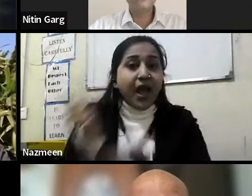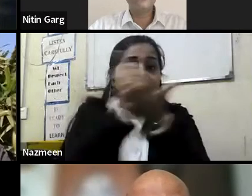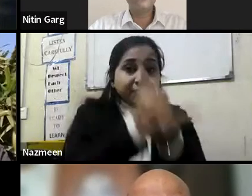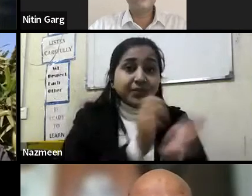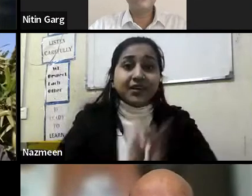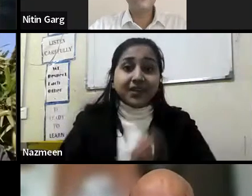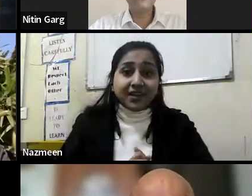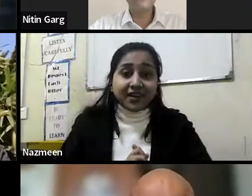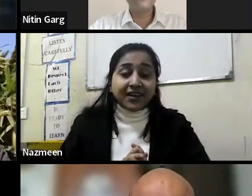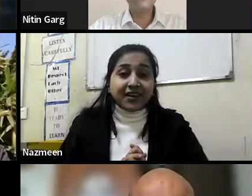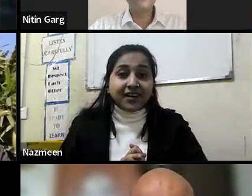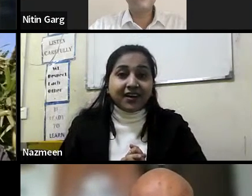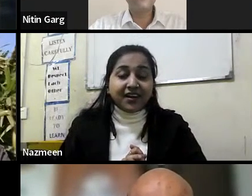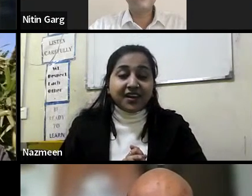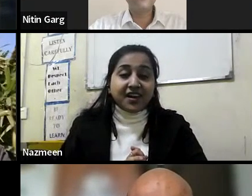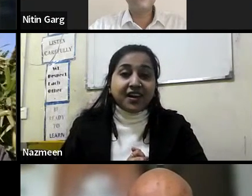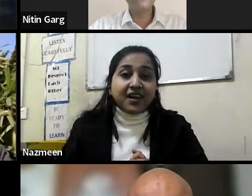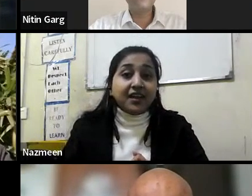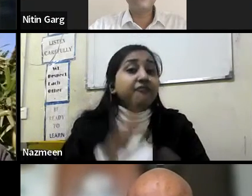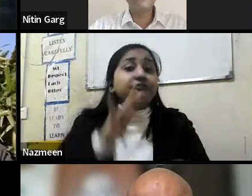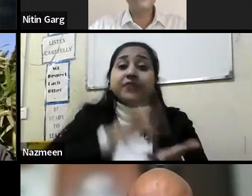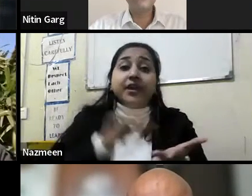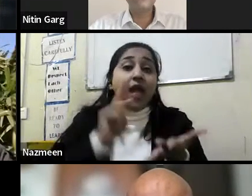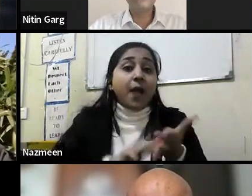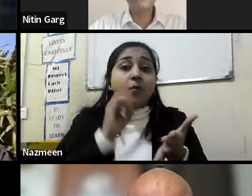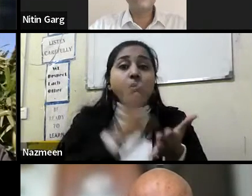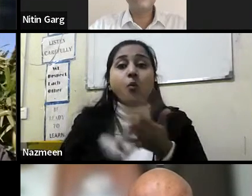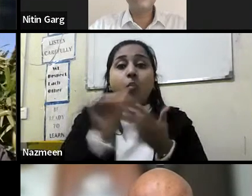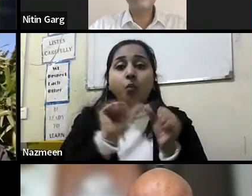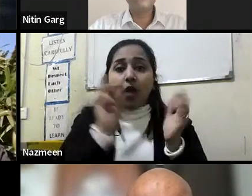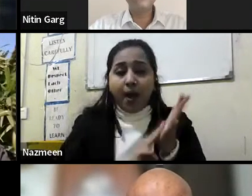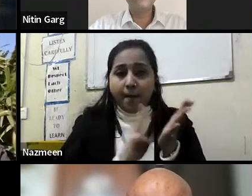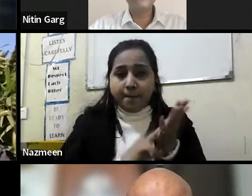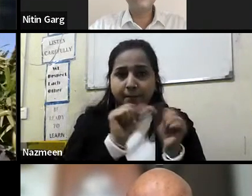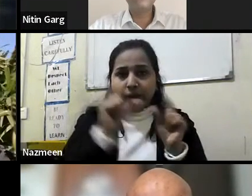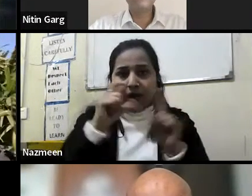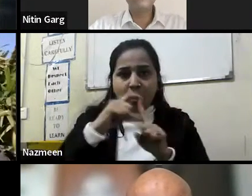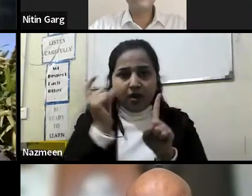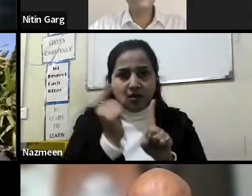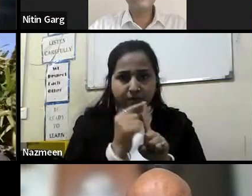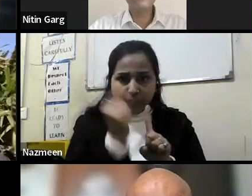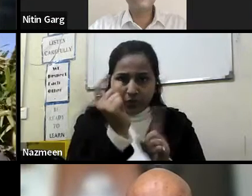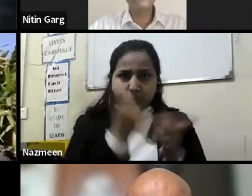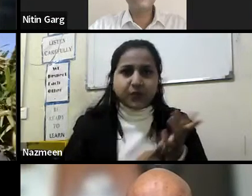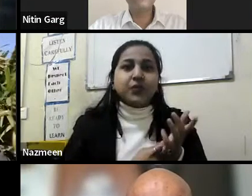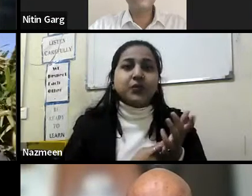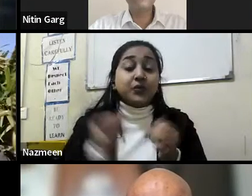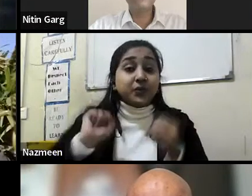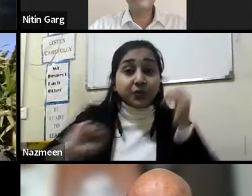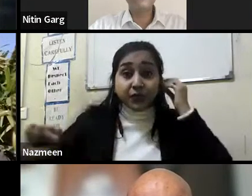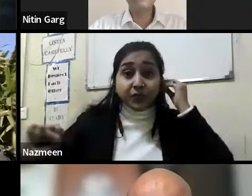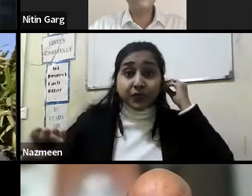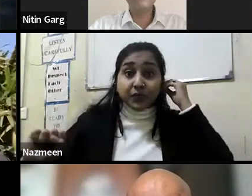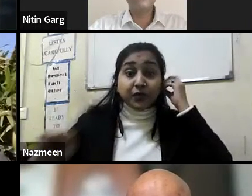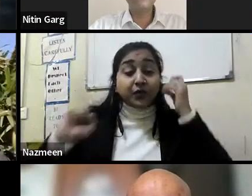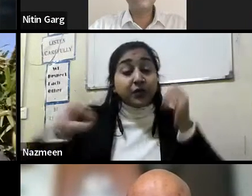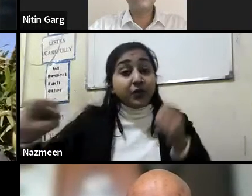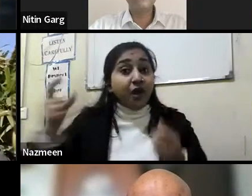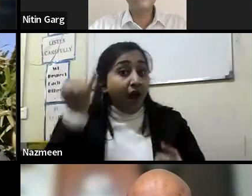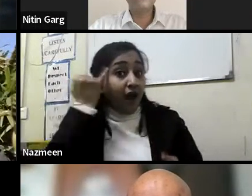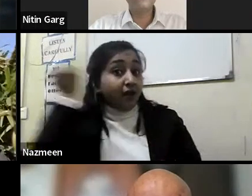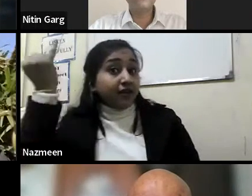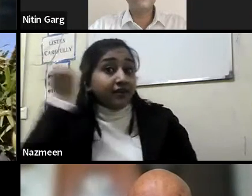Mohammadpur headquarters, he has been paying the rent for it all along. He has also been giving us ideas